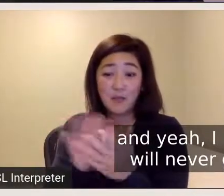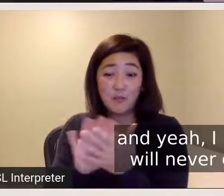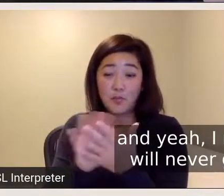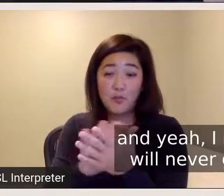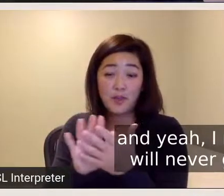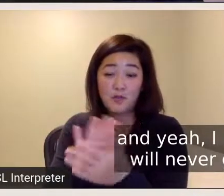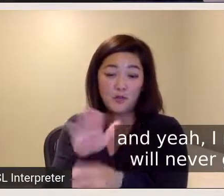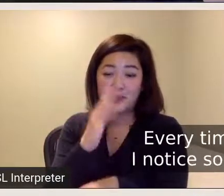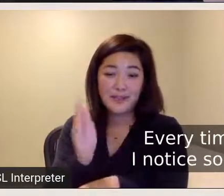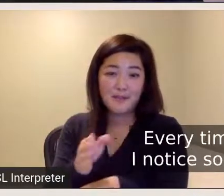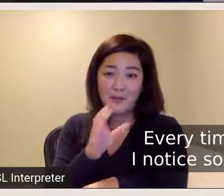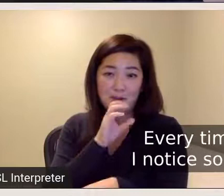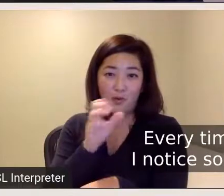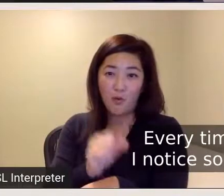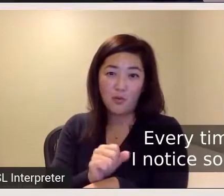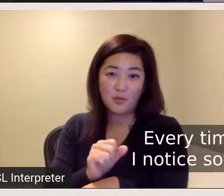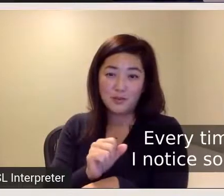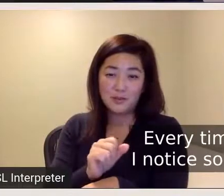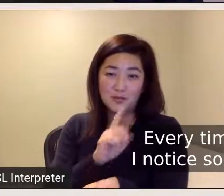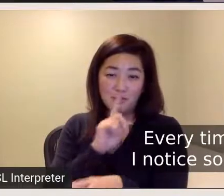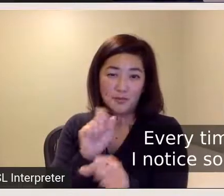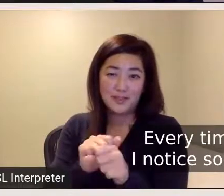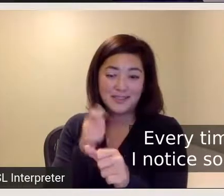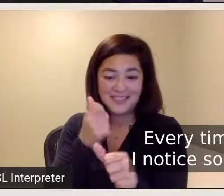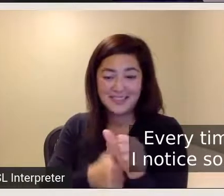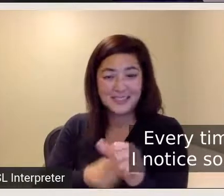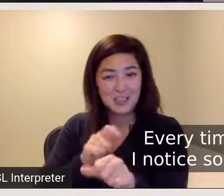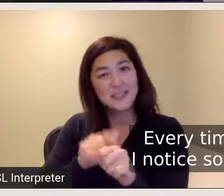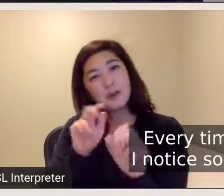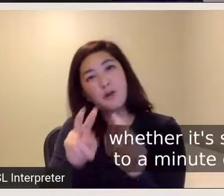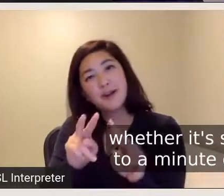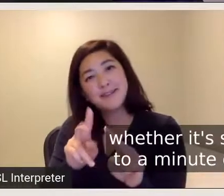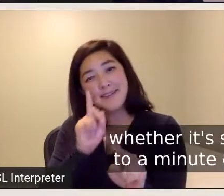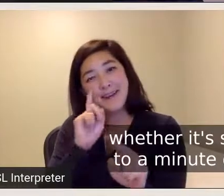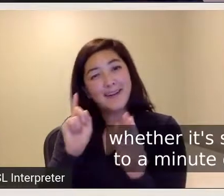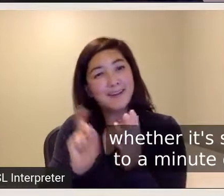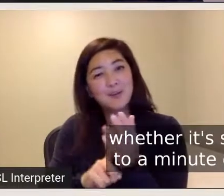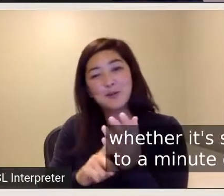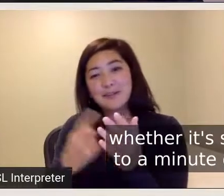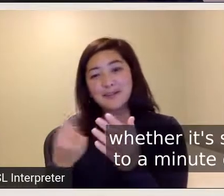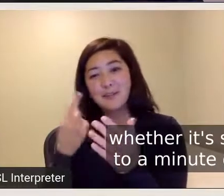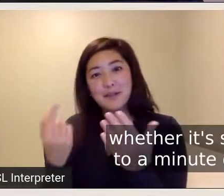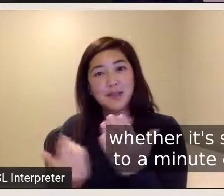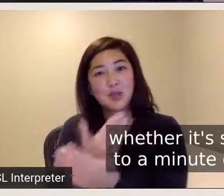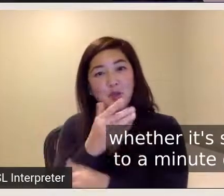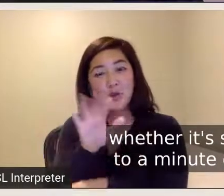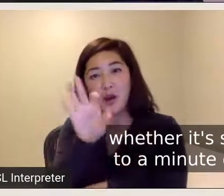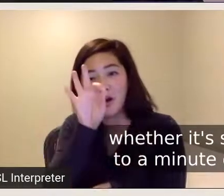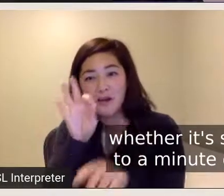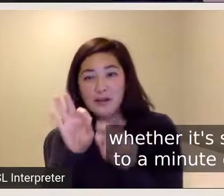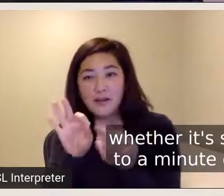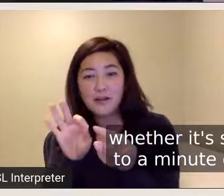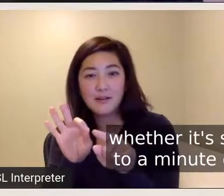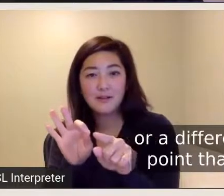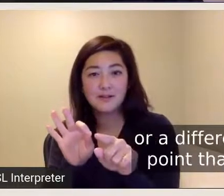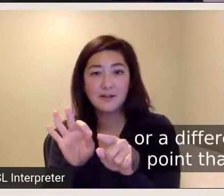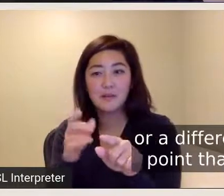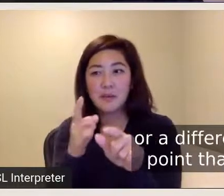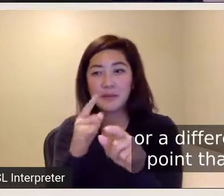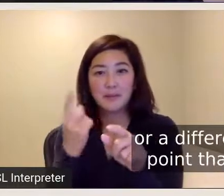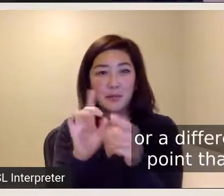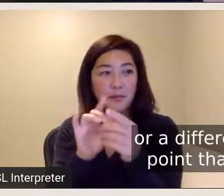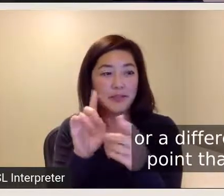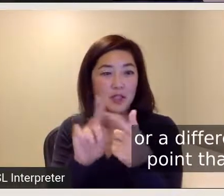me. Every time I watch it, I notice something new, whether it's something down to a minute detail of the set